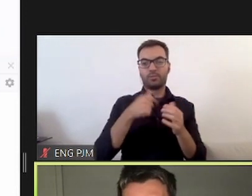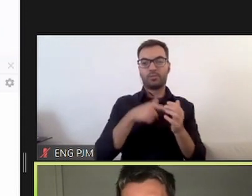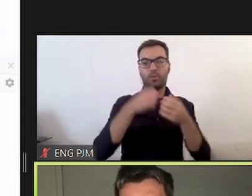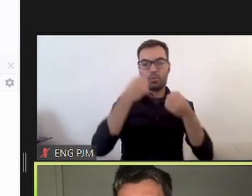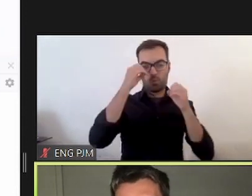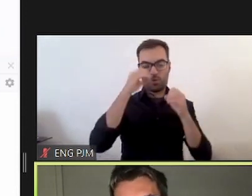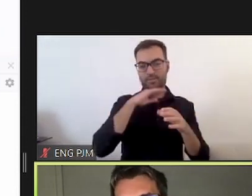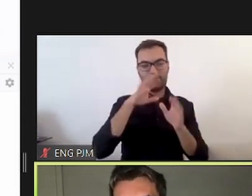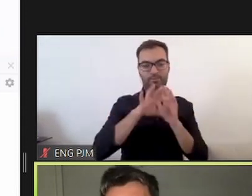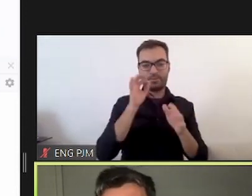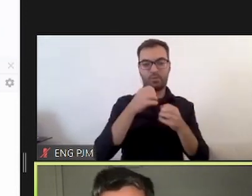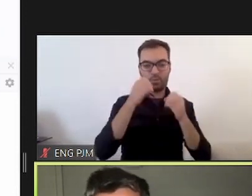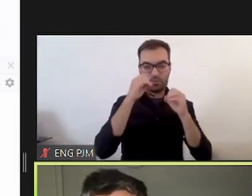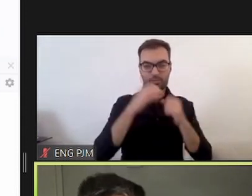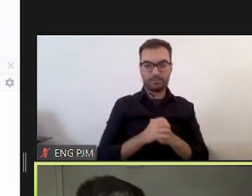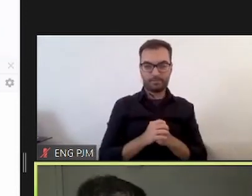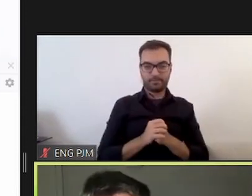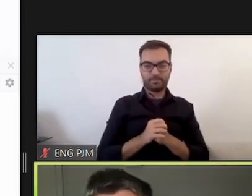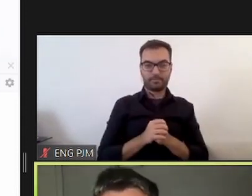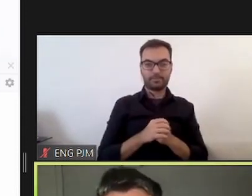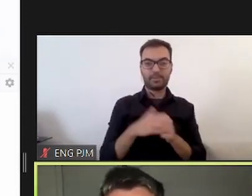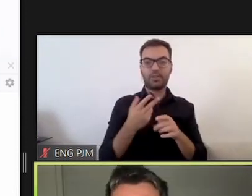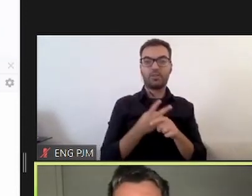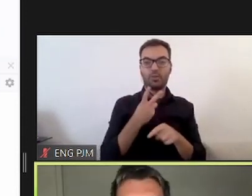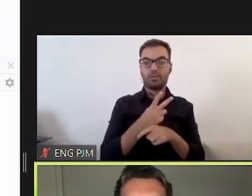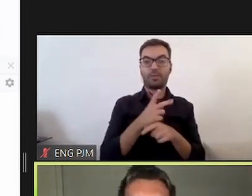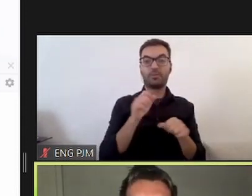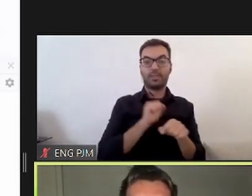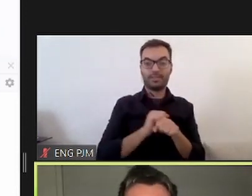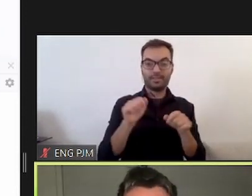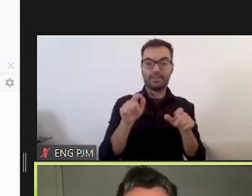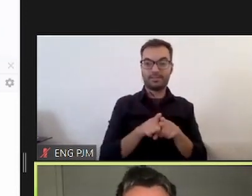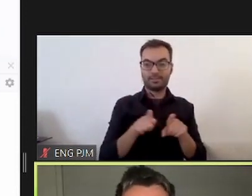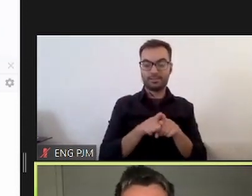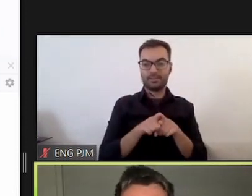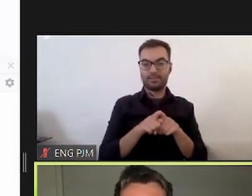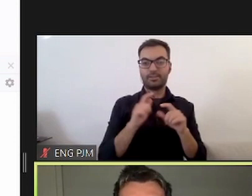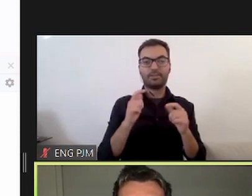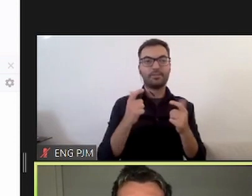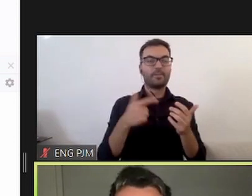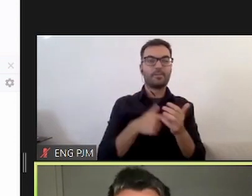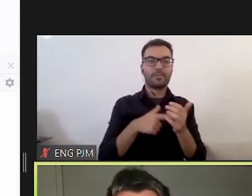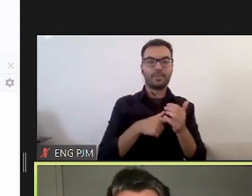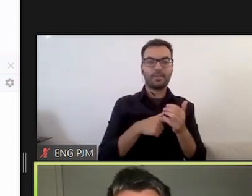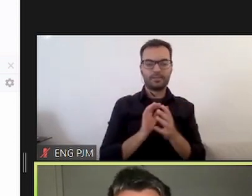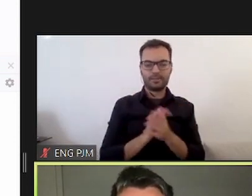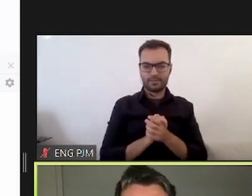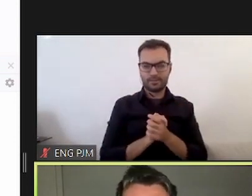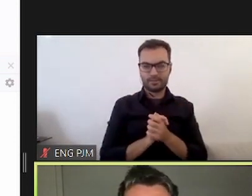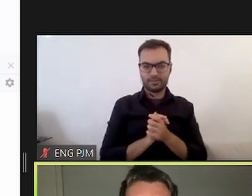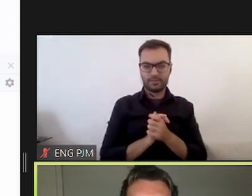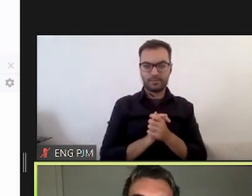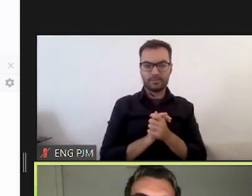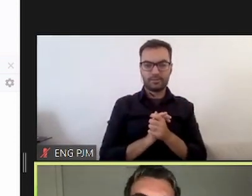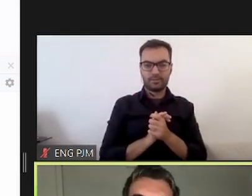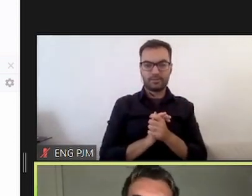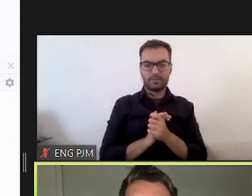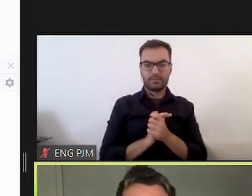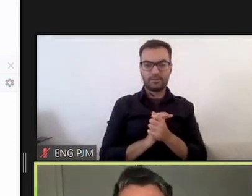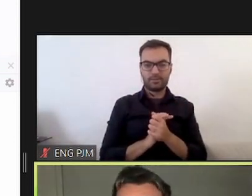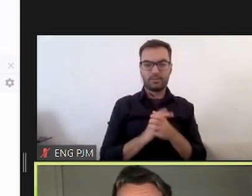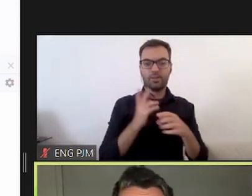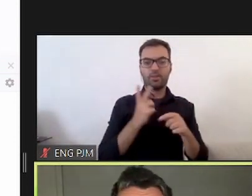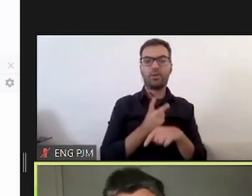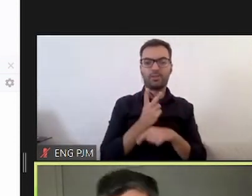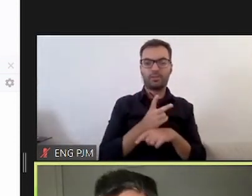Google one, because accessibility is also something that influence your